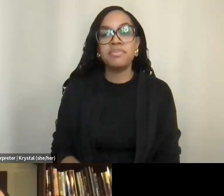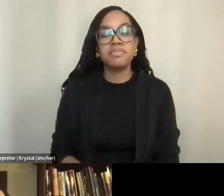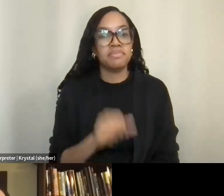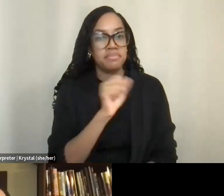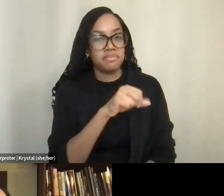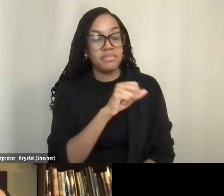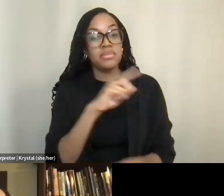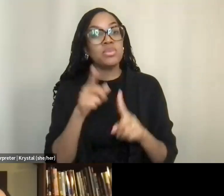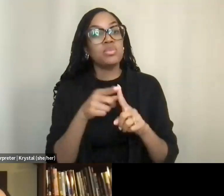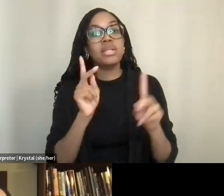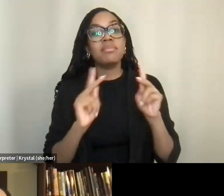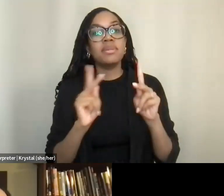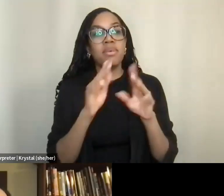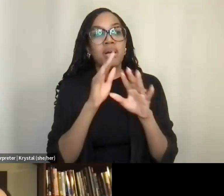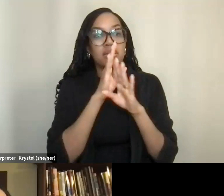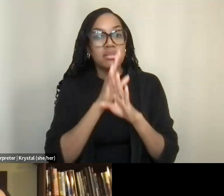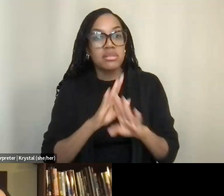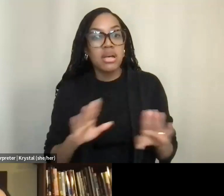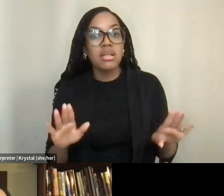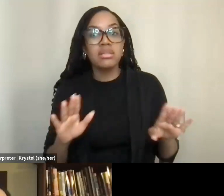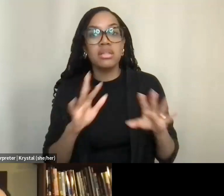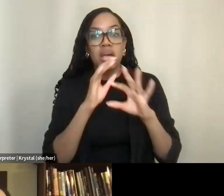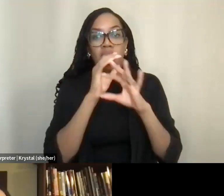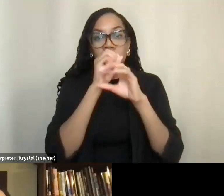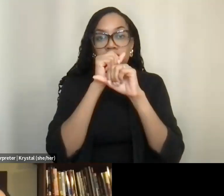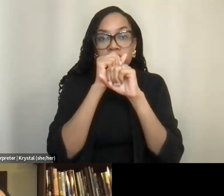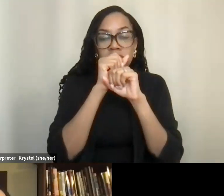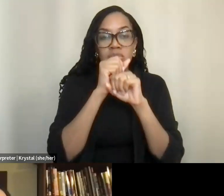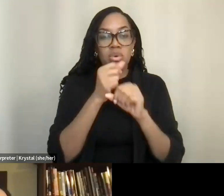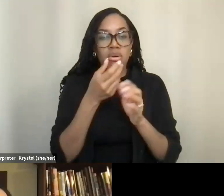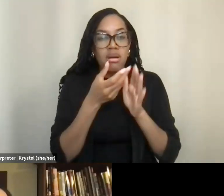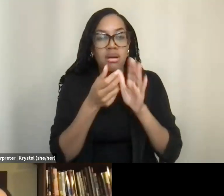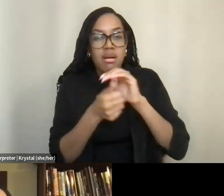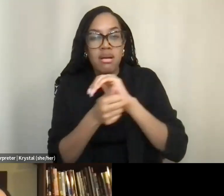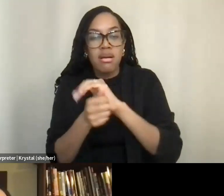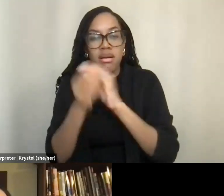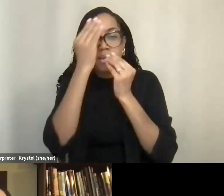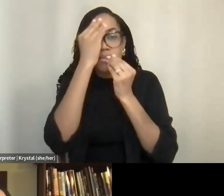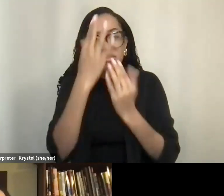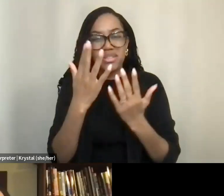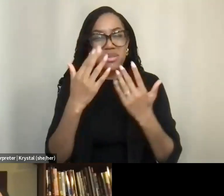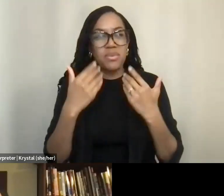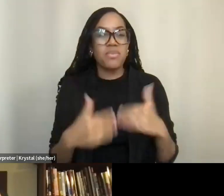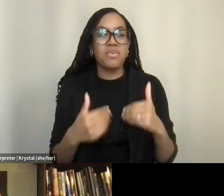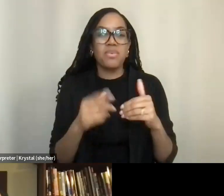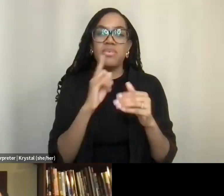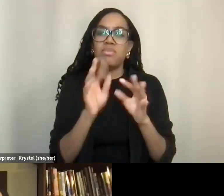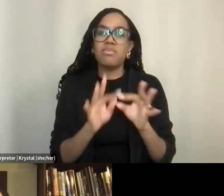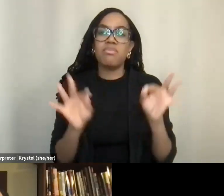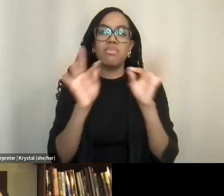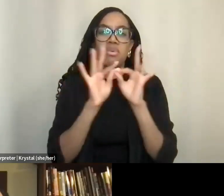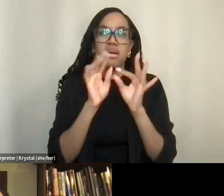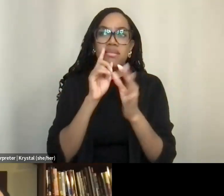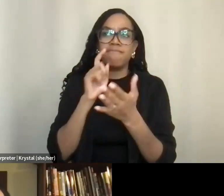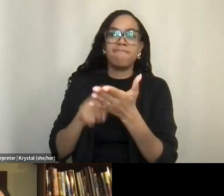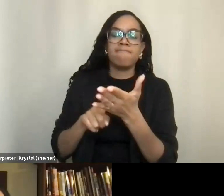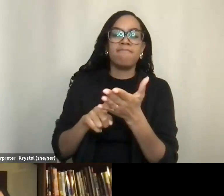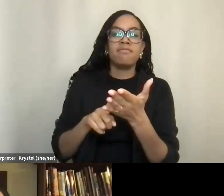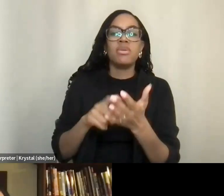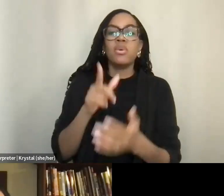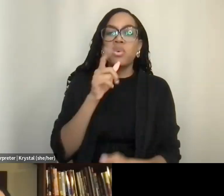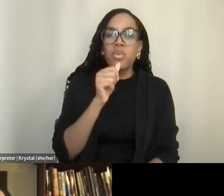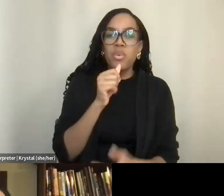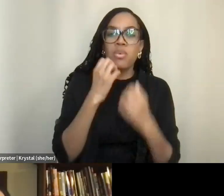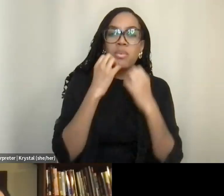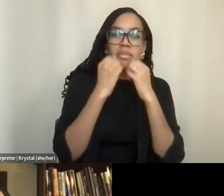us tacitly what doesn't matter and about the people who don't matter and the events